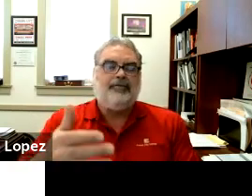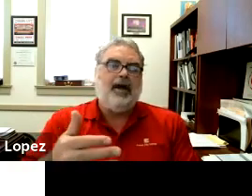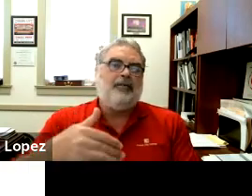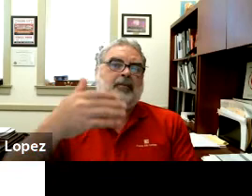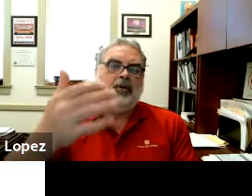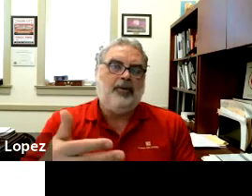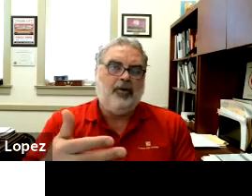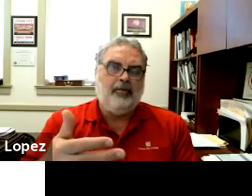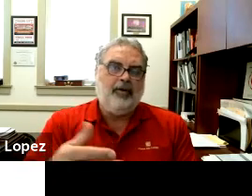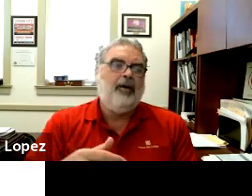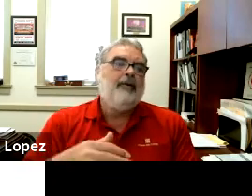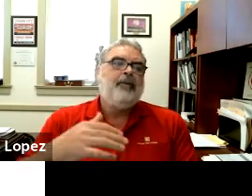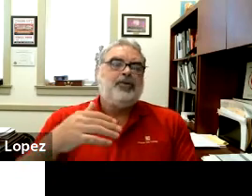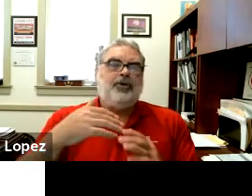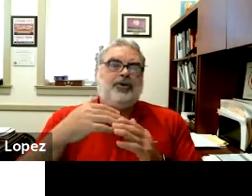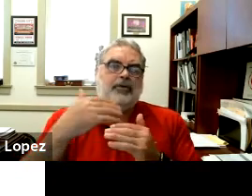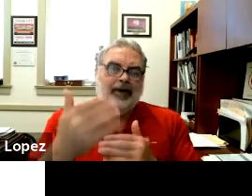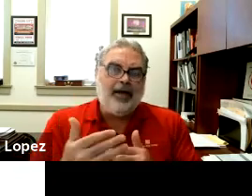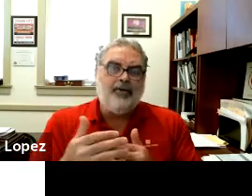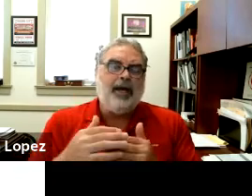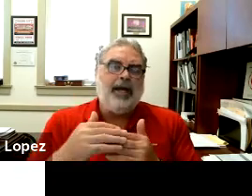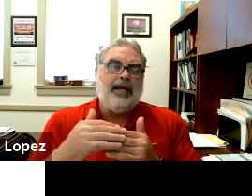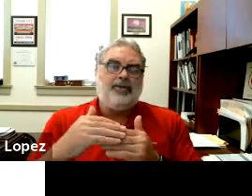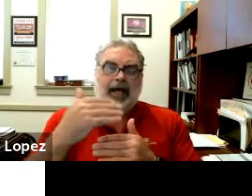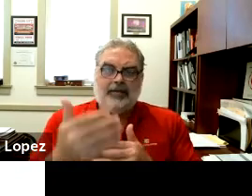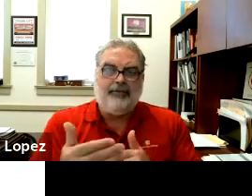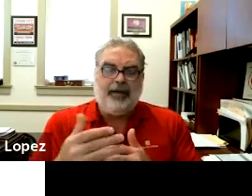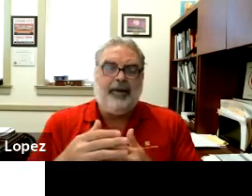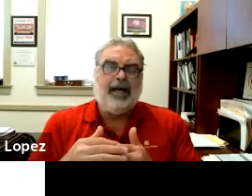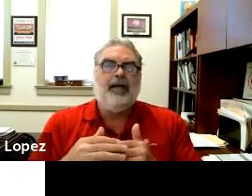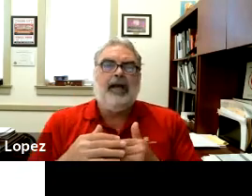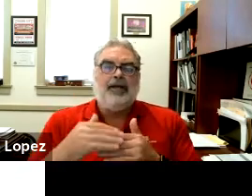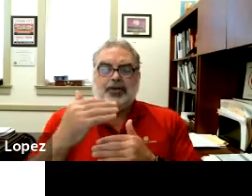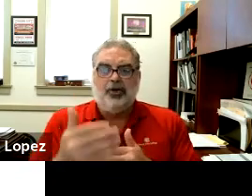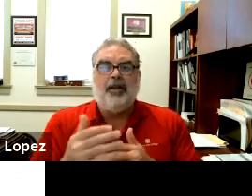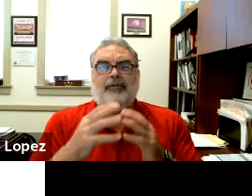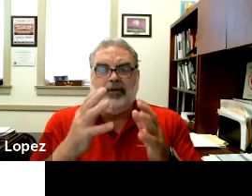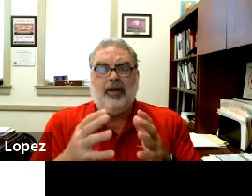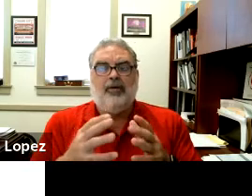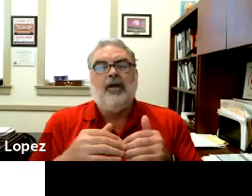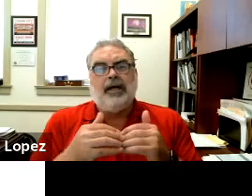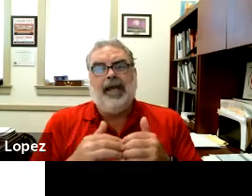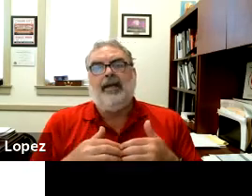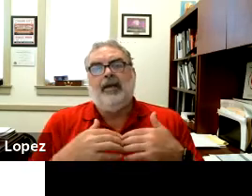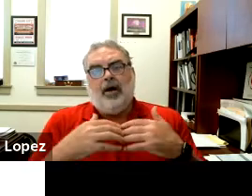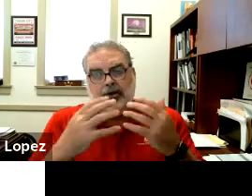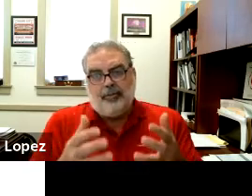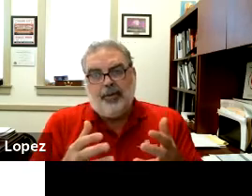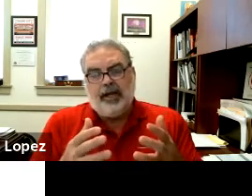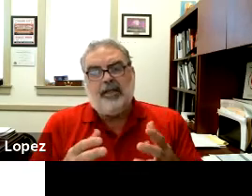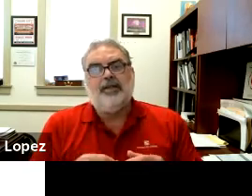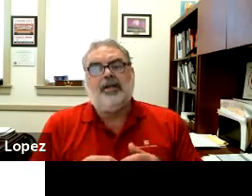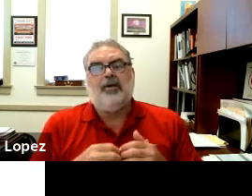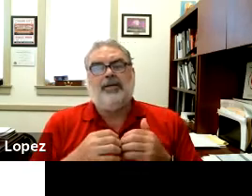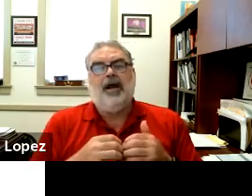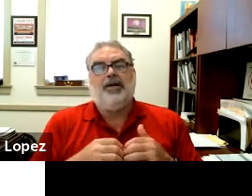you as a faculty member or a program developer to evaluate and to get some feedback and determine if, again, are you